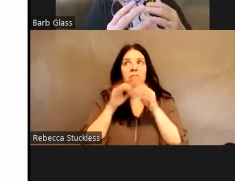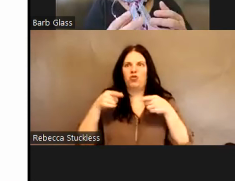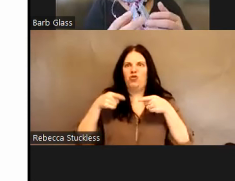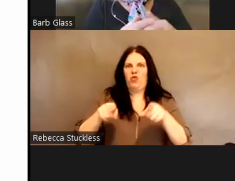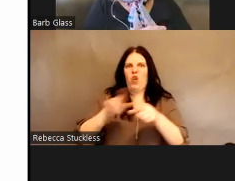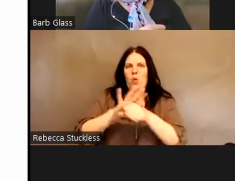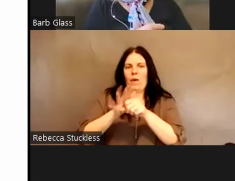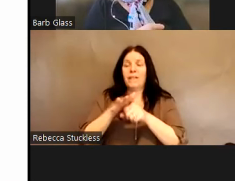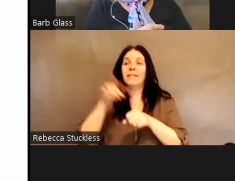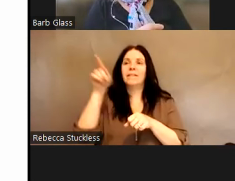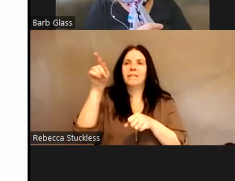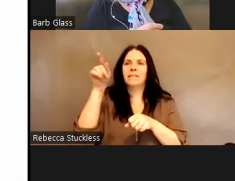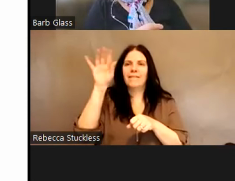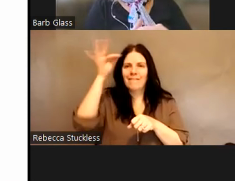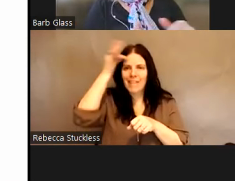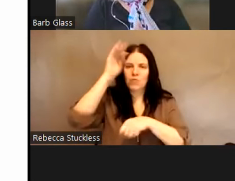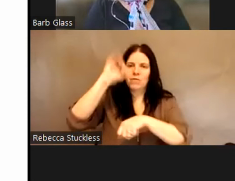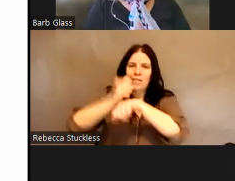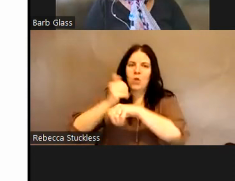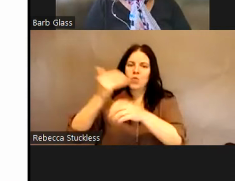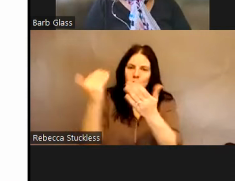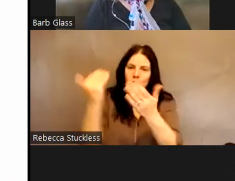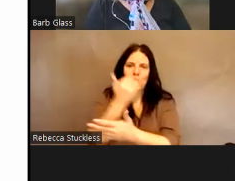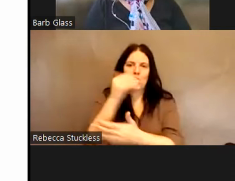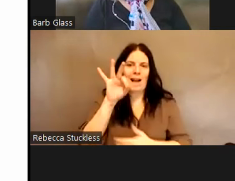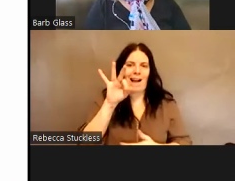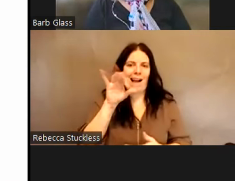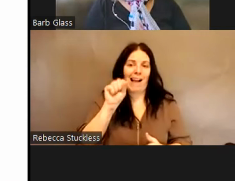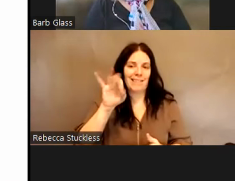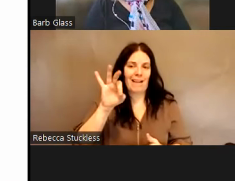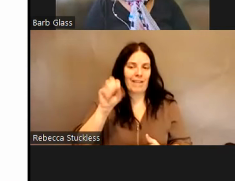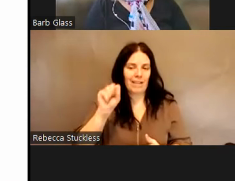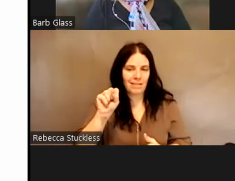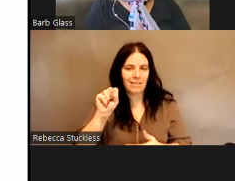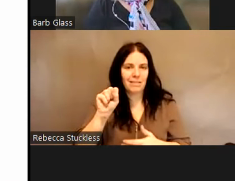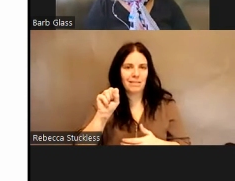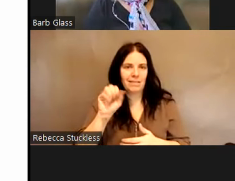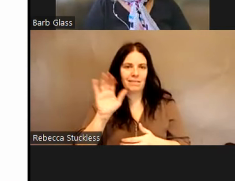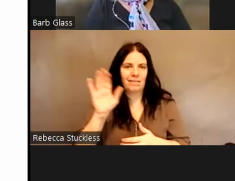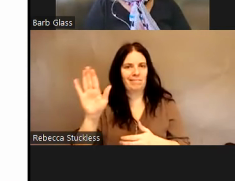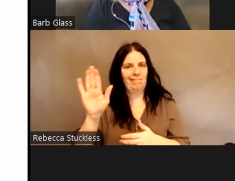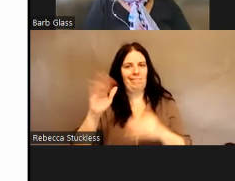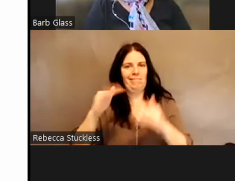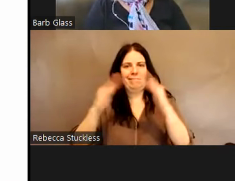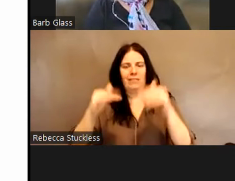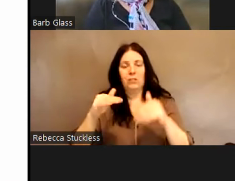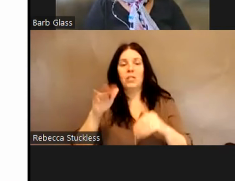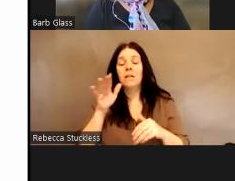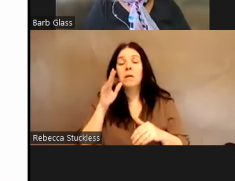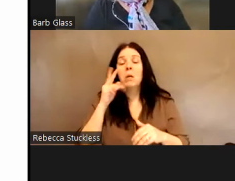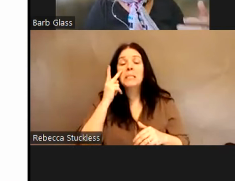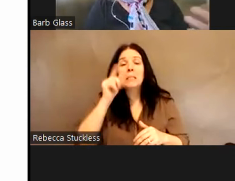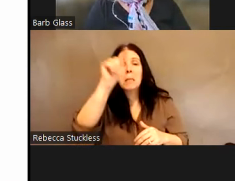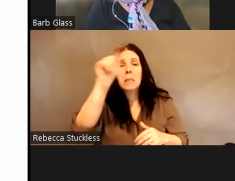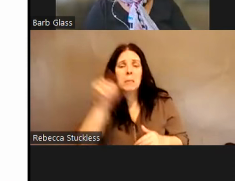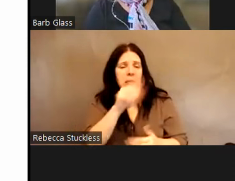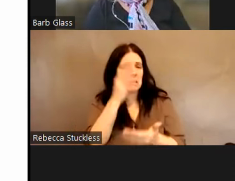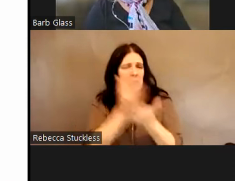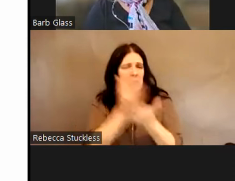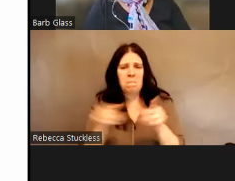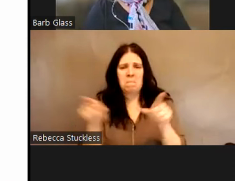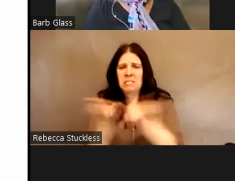government's new Skills for Success framework. You'll see some of the skills are exactly the same as when they were called